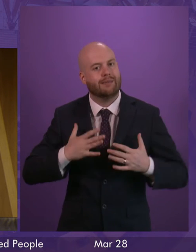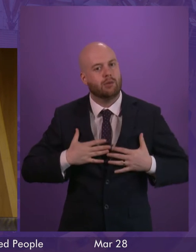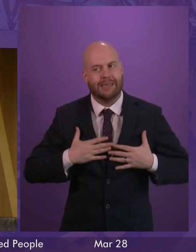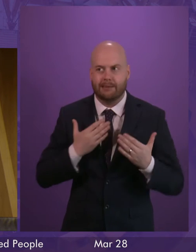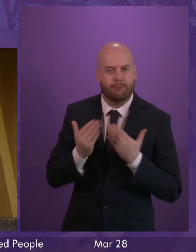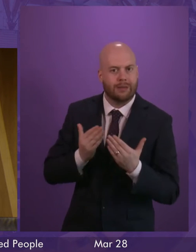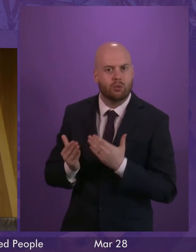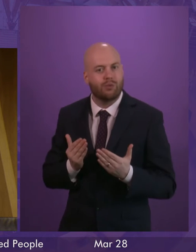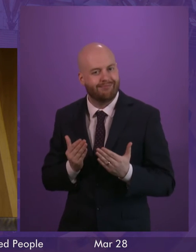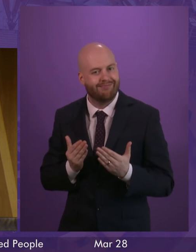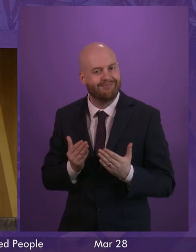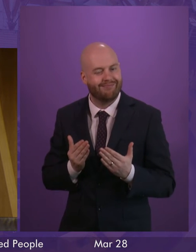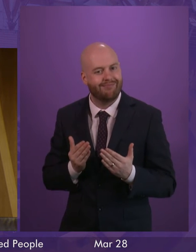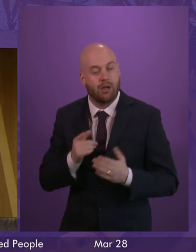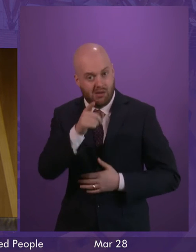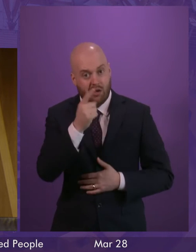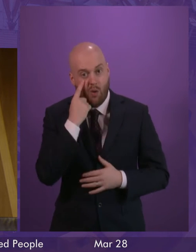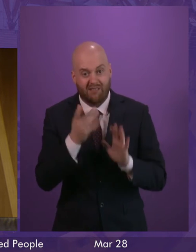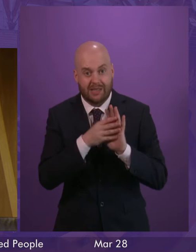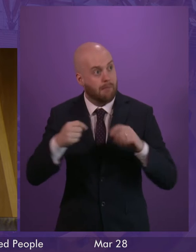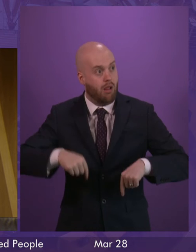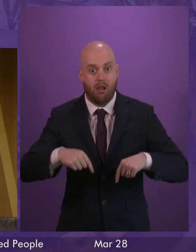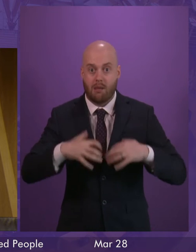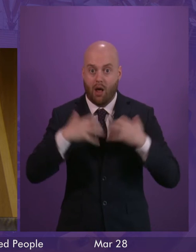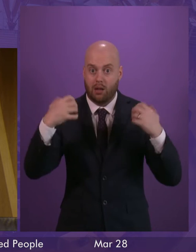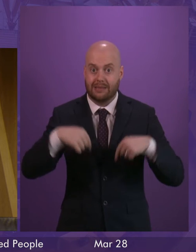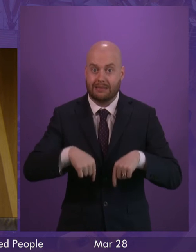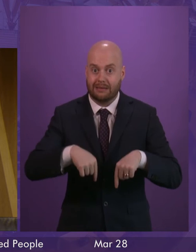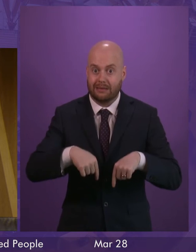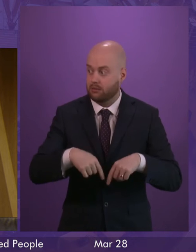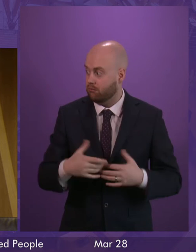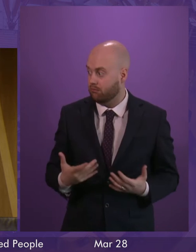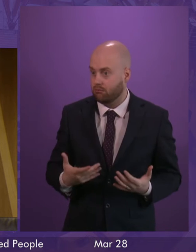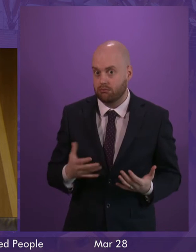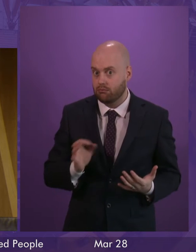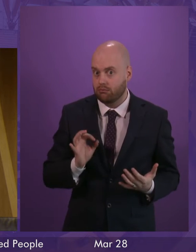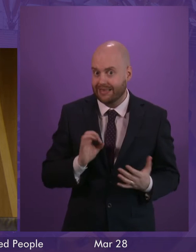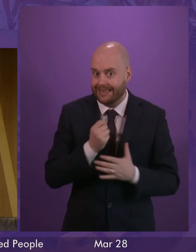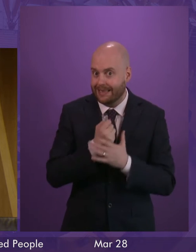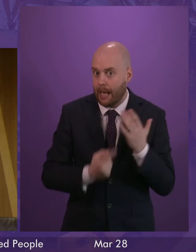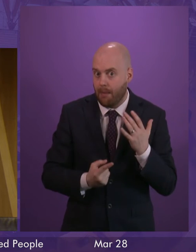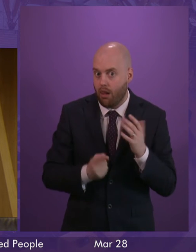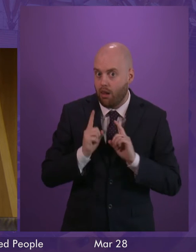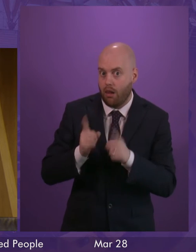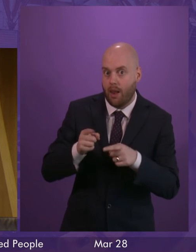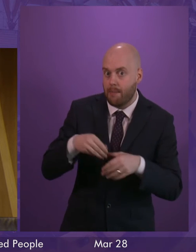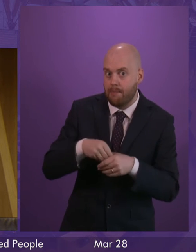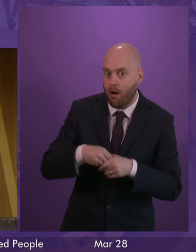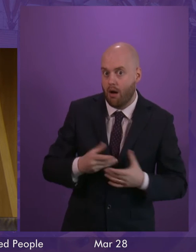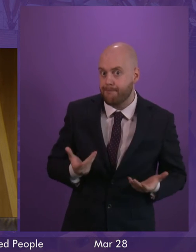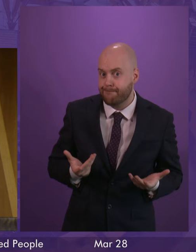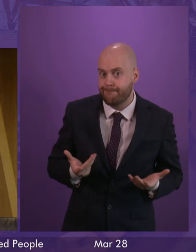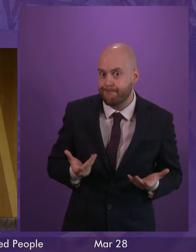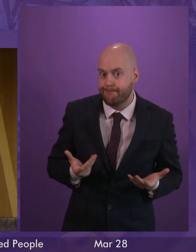look at this place in the parliament itself. We don't have anyone that's disabled as an elected member here. I do know my own